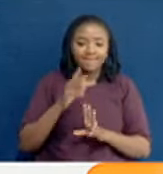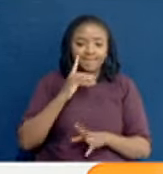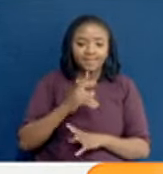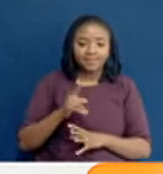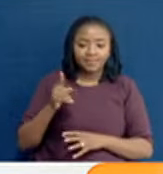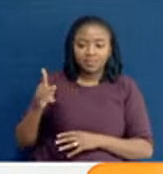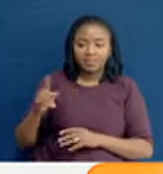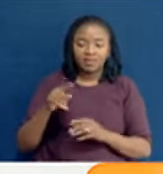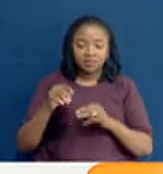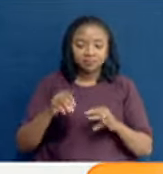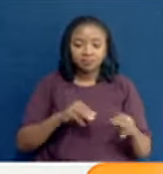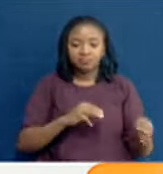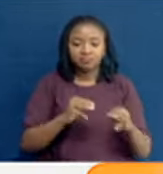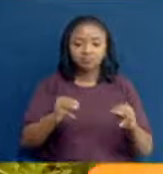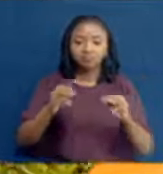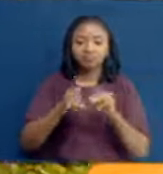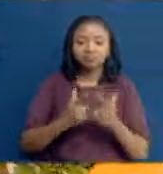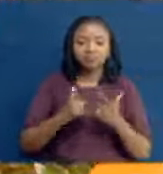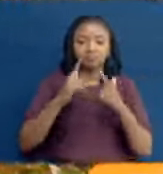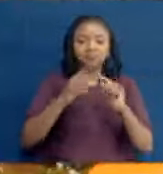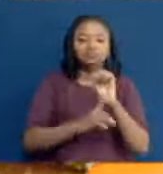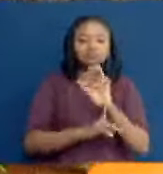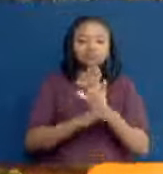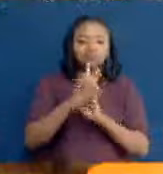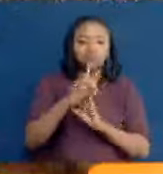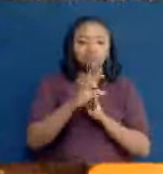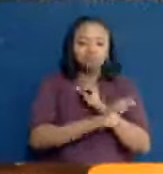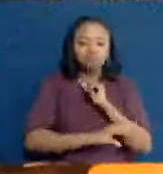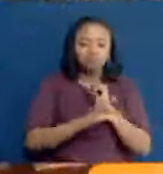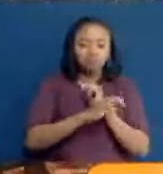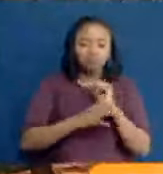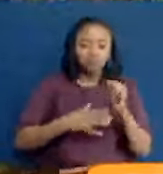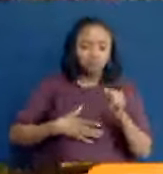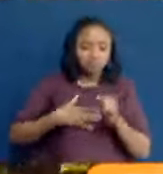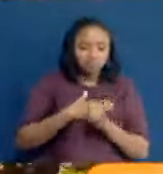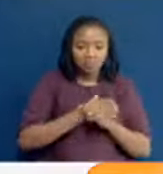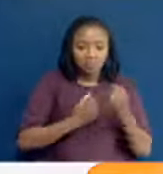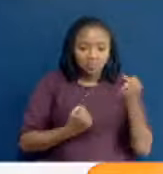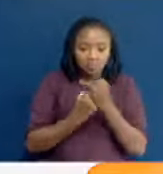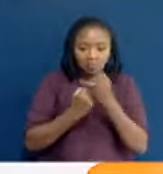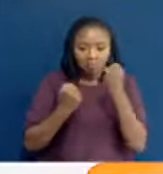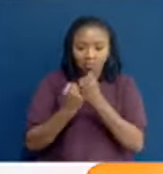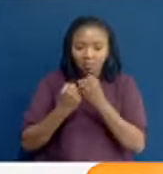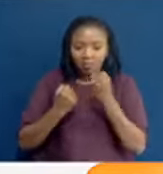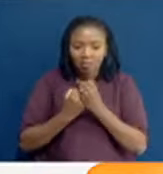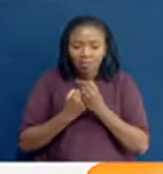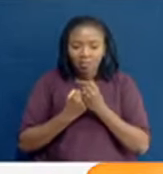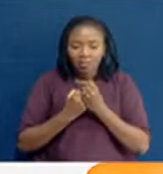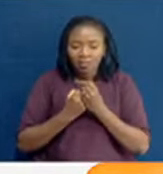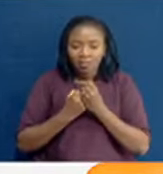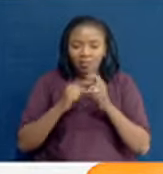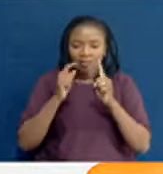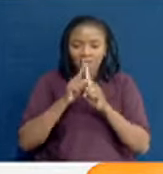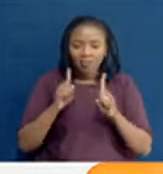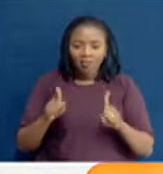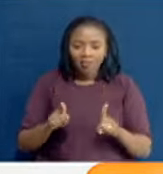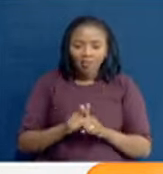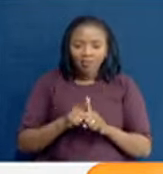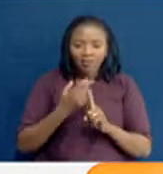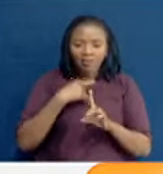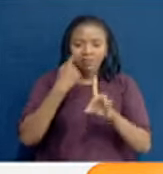developing countries to support the reduction of the greenhouse gases from the atmosphere through